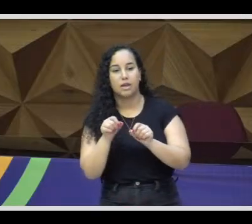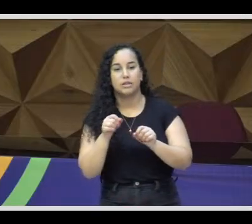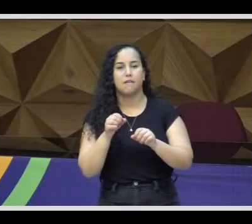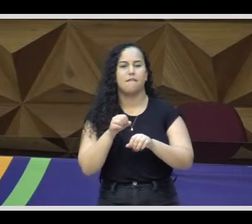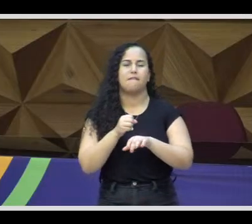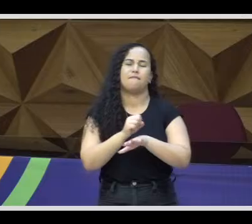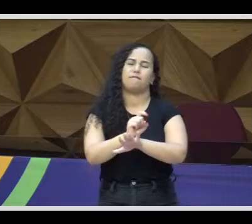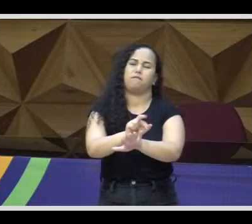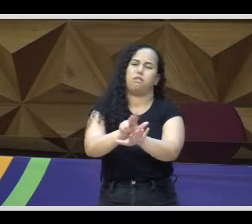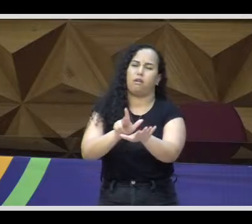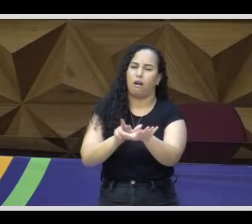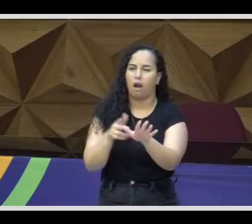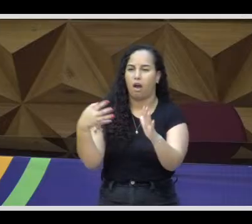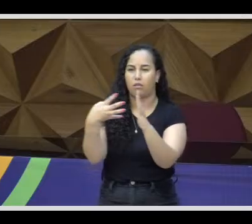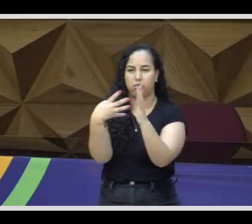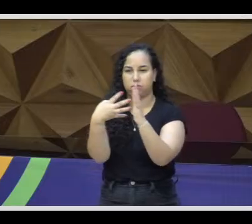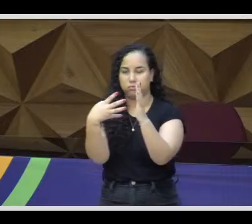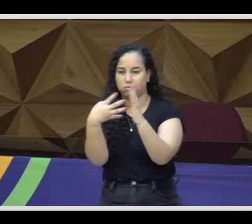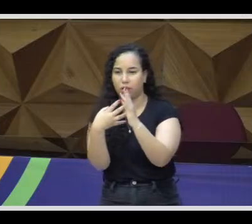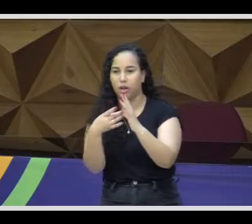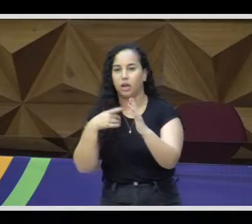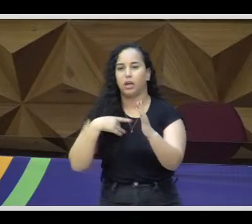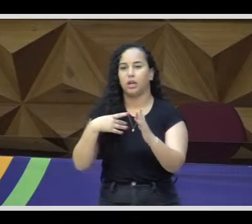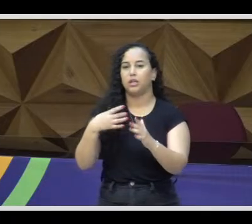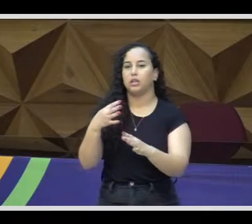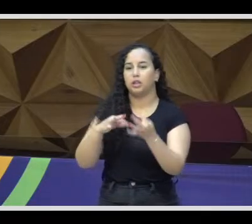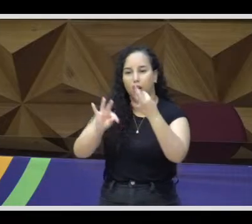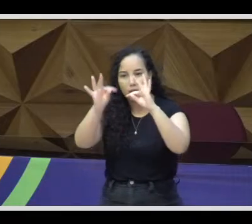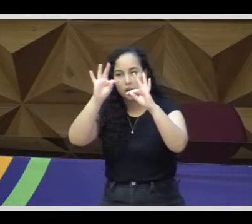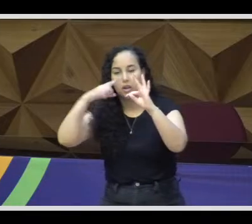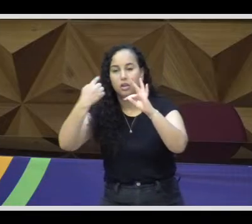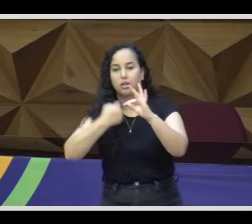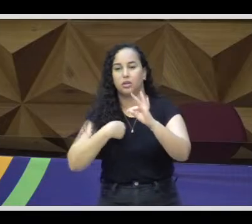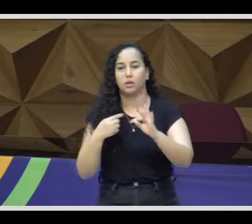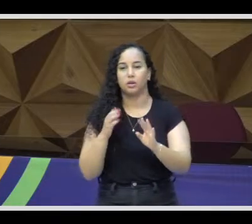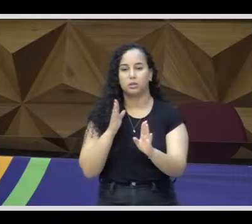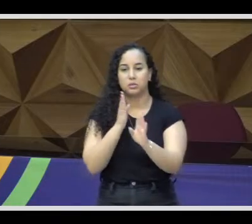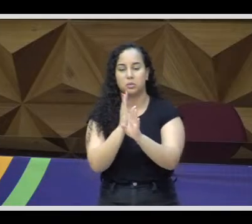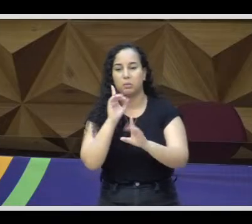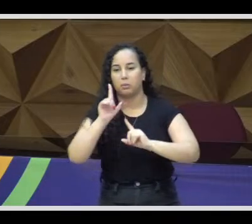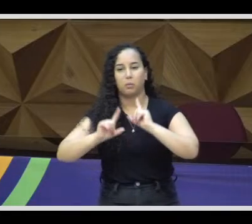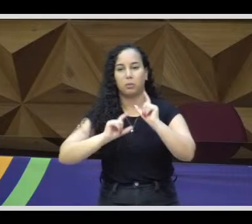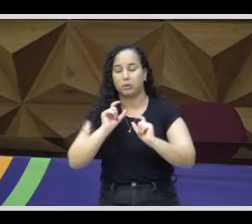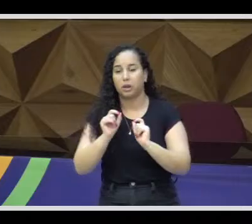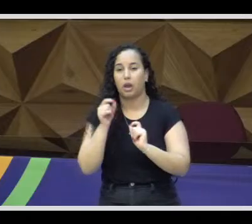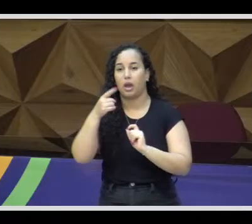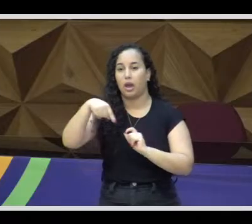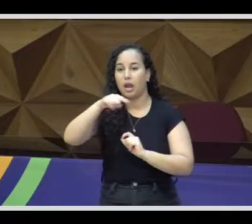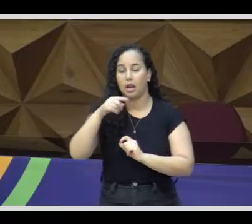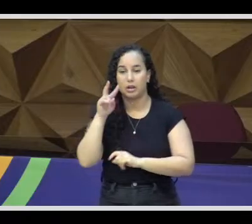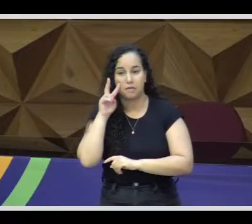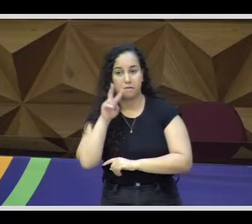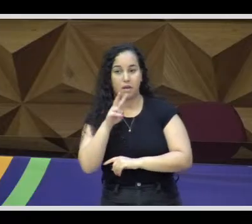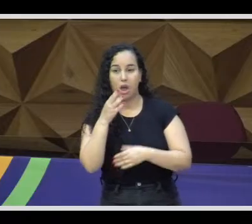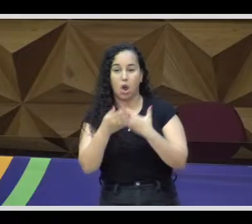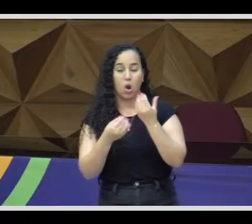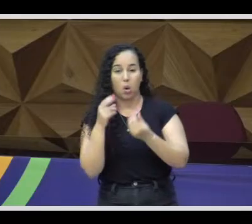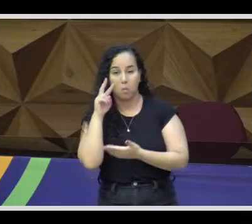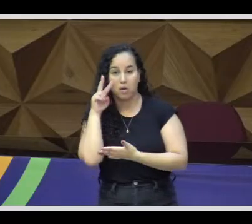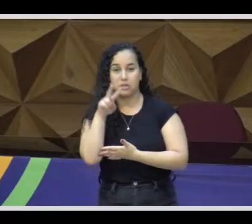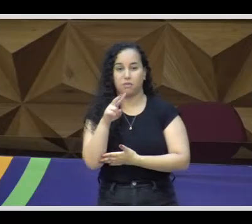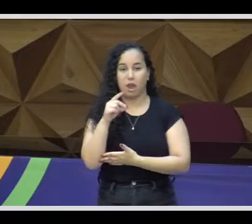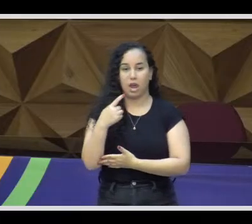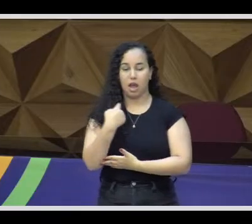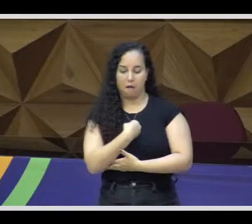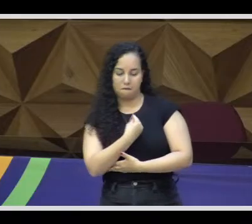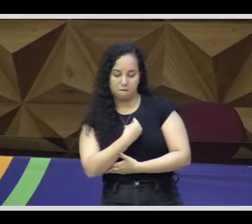experimental survey technology, we identify what they see, how they see their